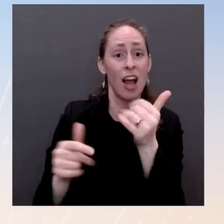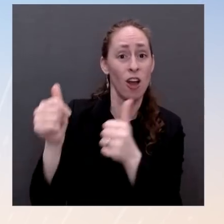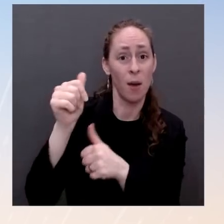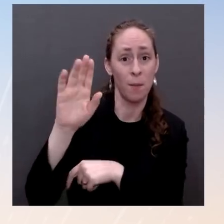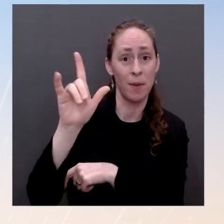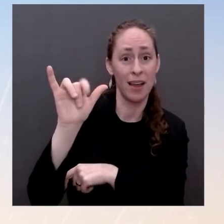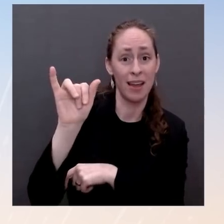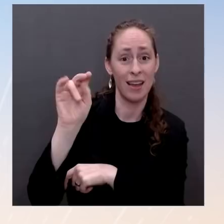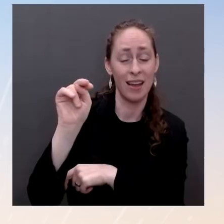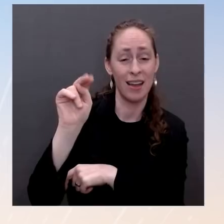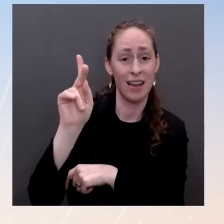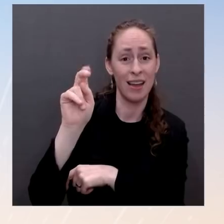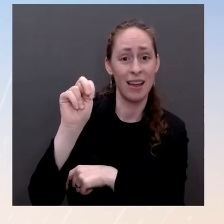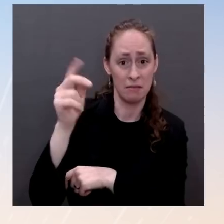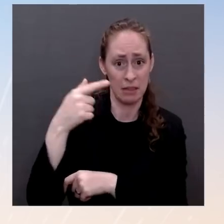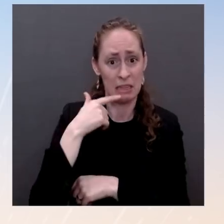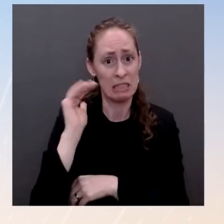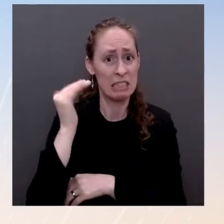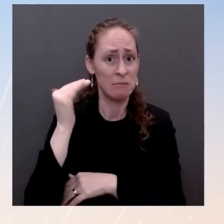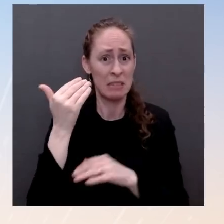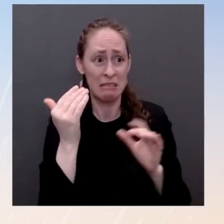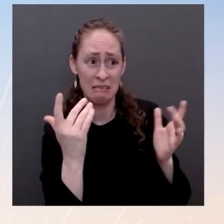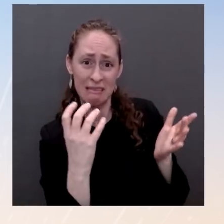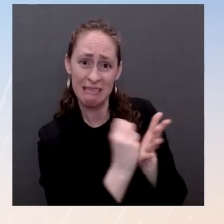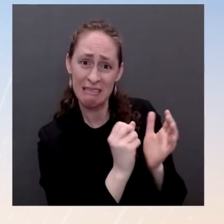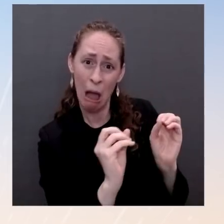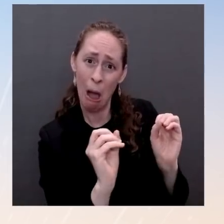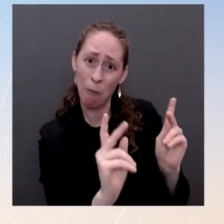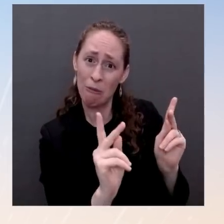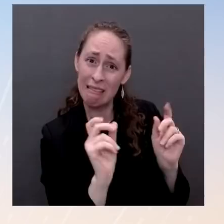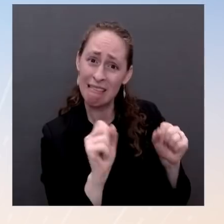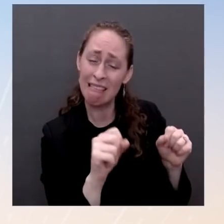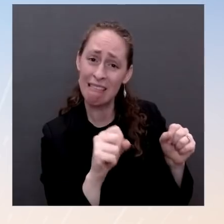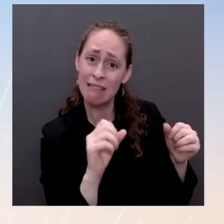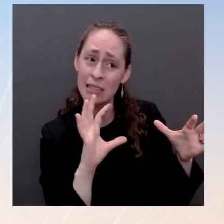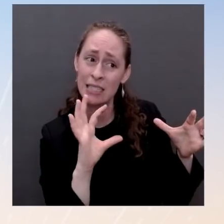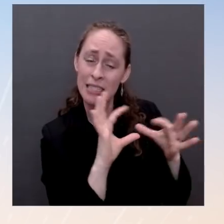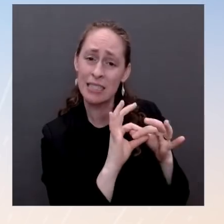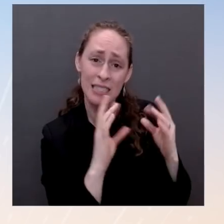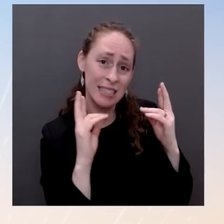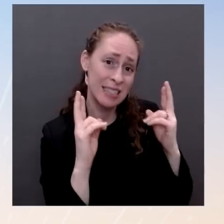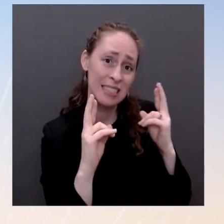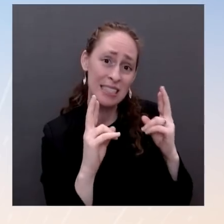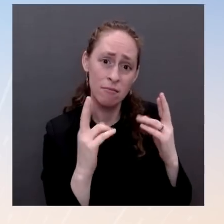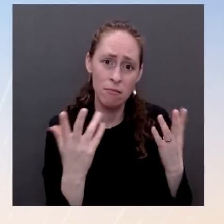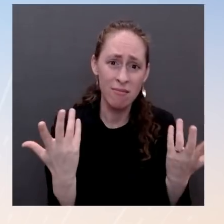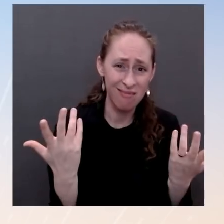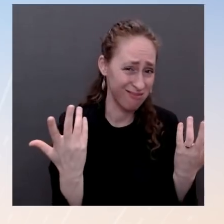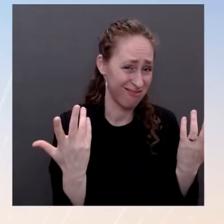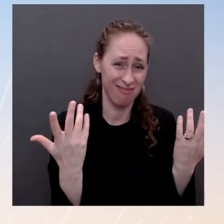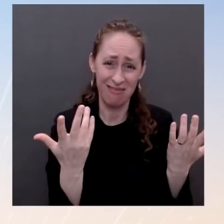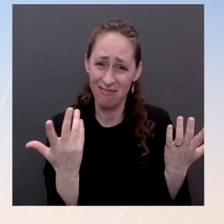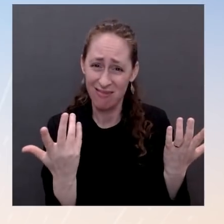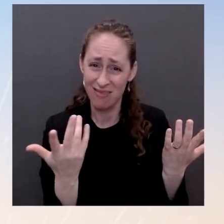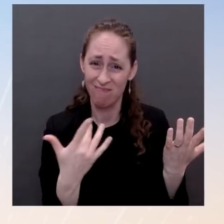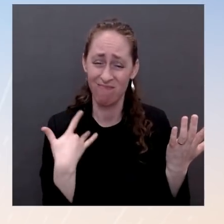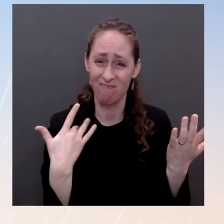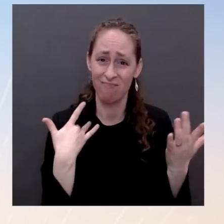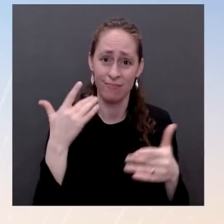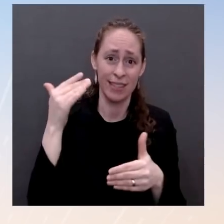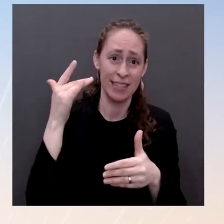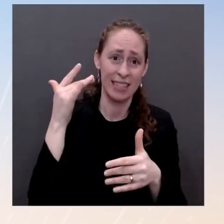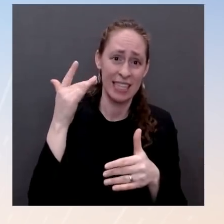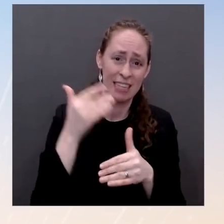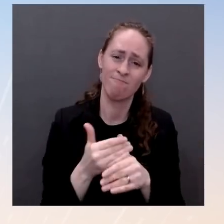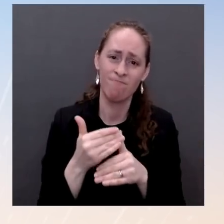open if there's no invasion but also no pullback of Russian troops? Well, what's the alternative if we don't leave the open the